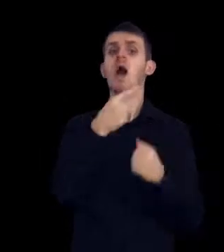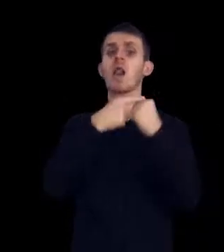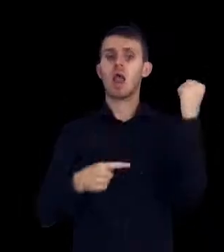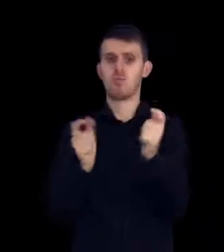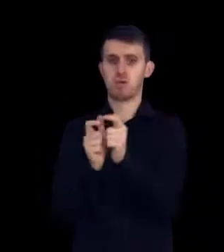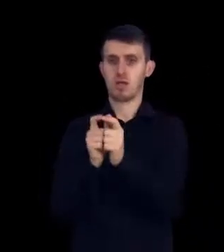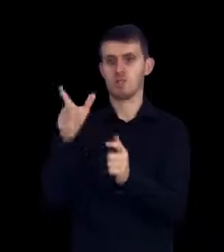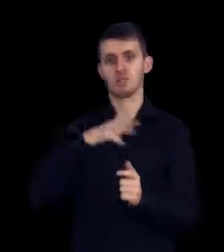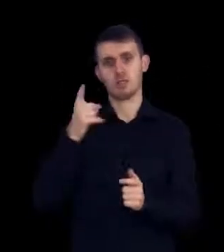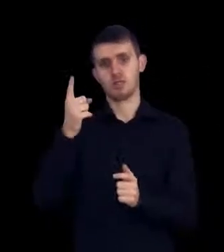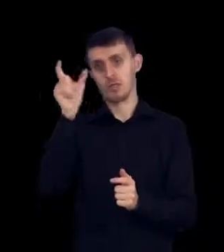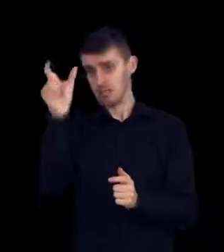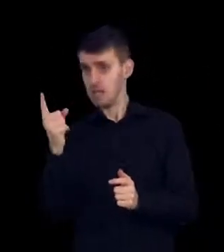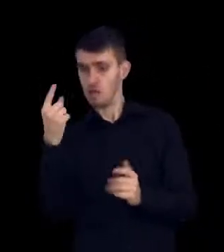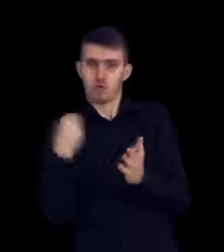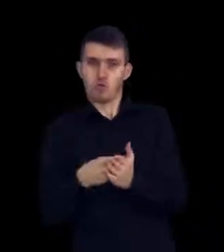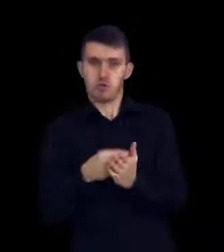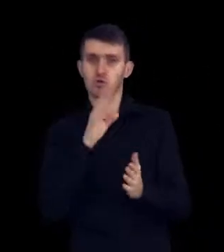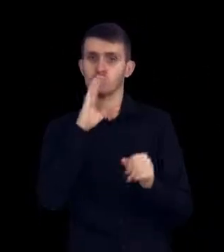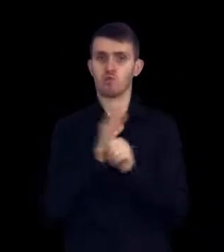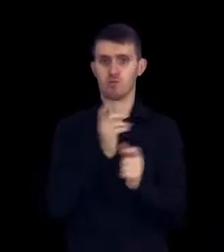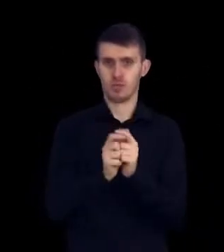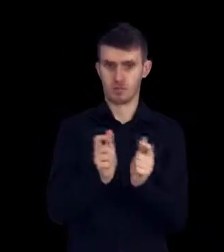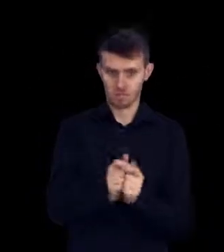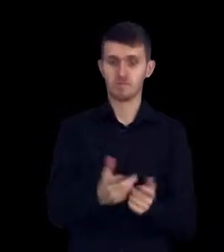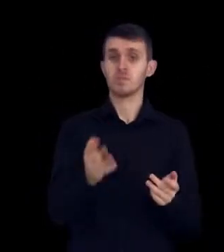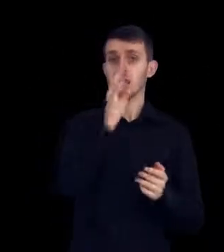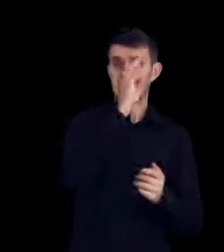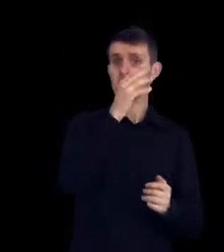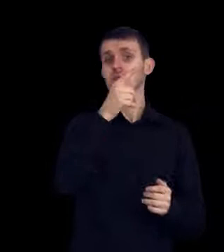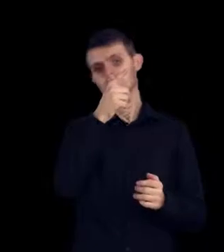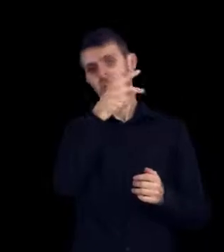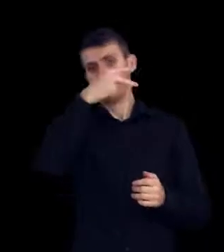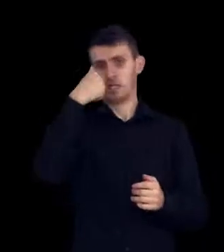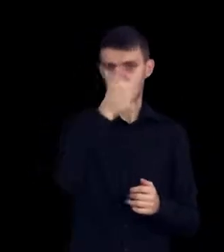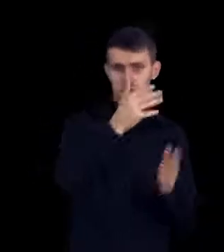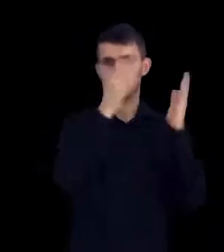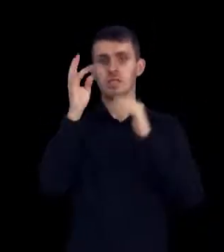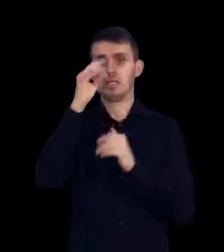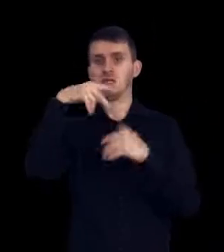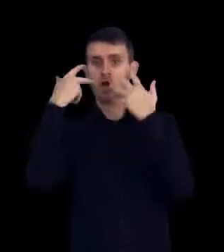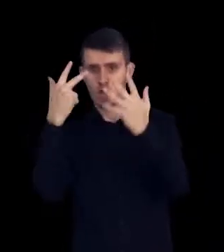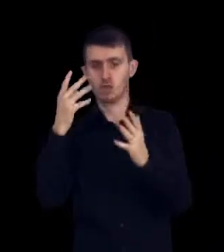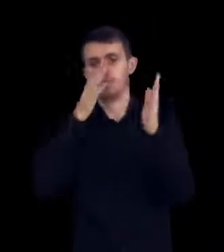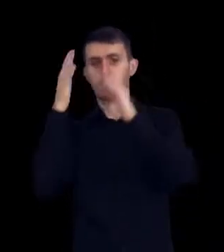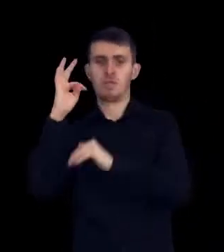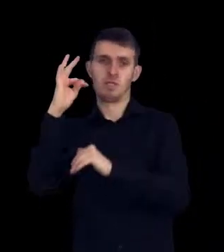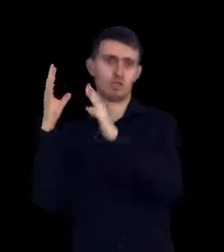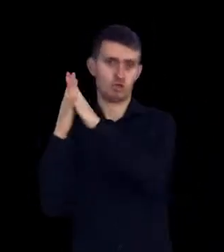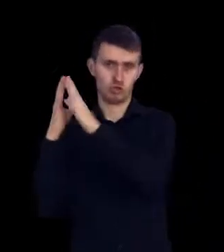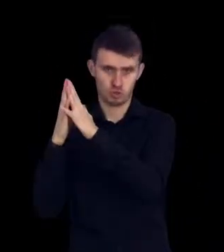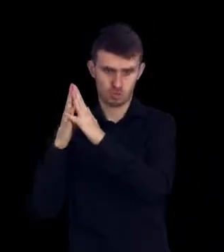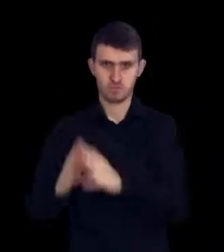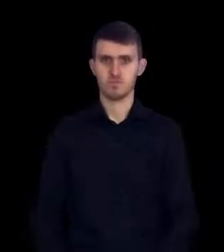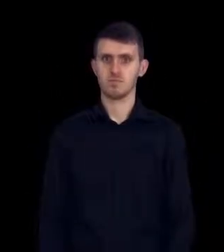tickets someone purchases evaluate the expression When t is equ to 1 t is equal to 8 and T